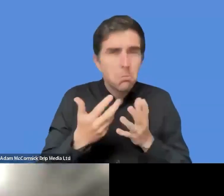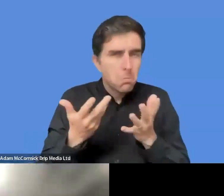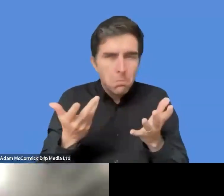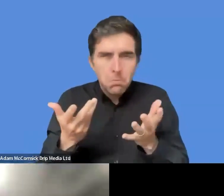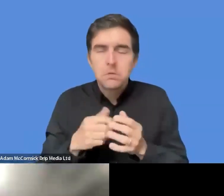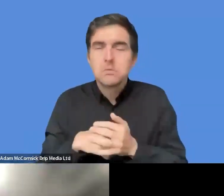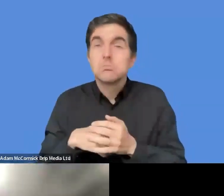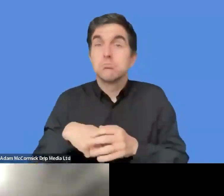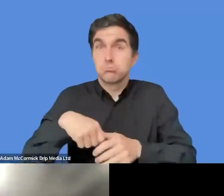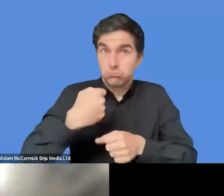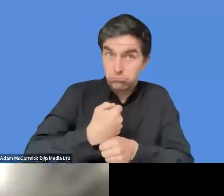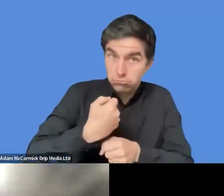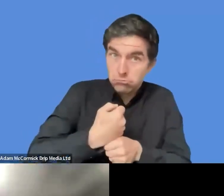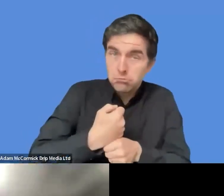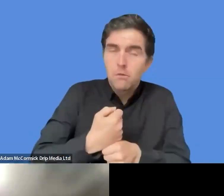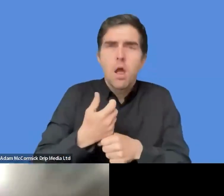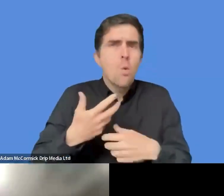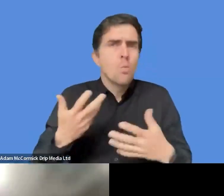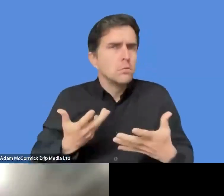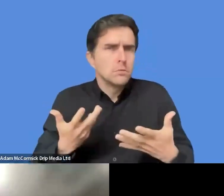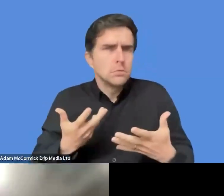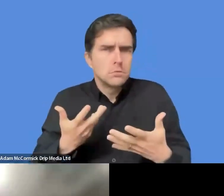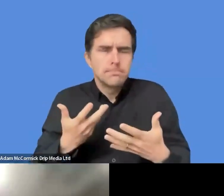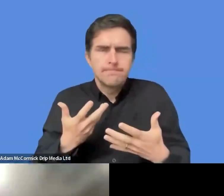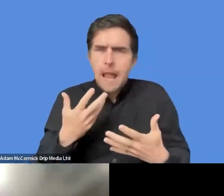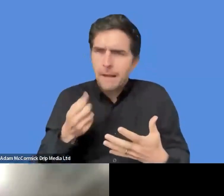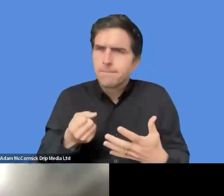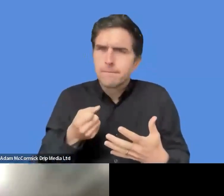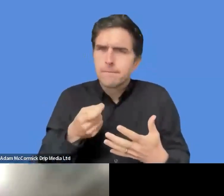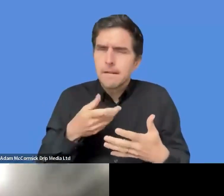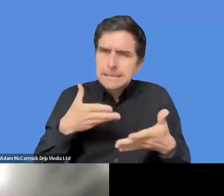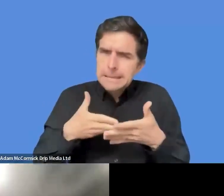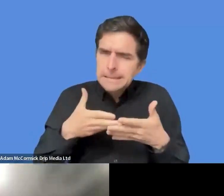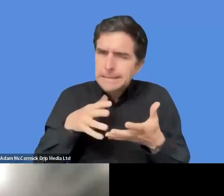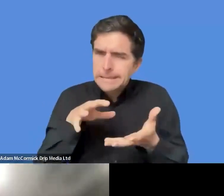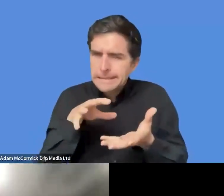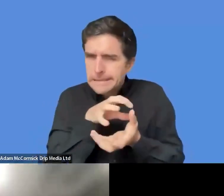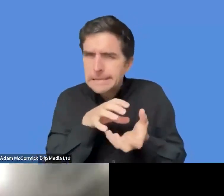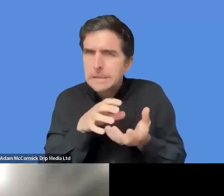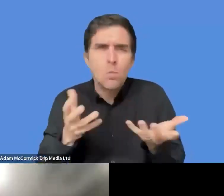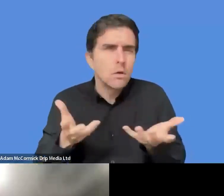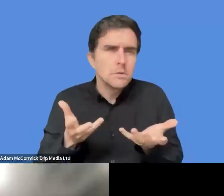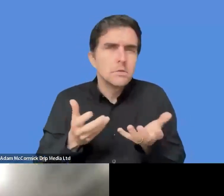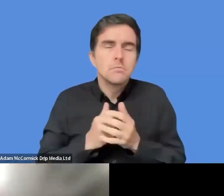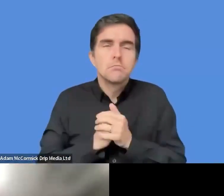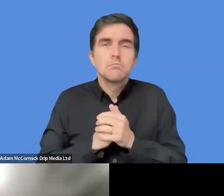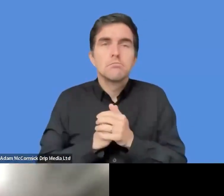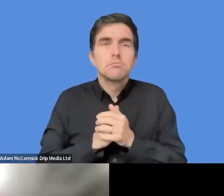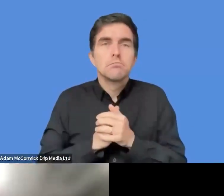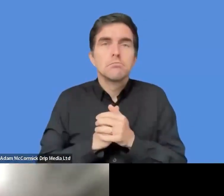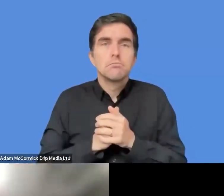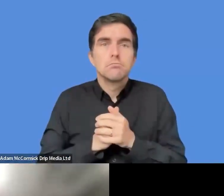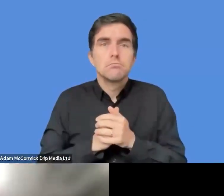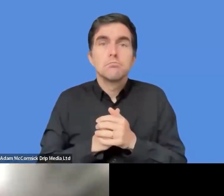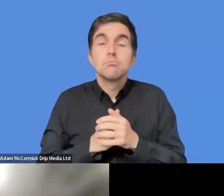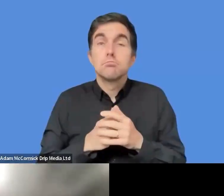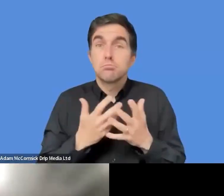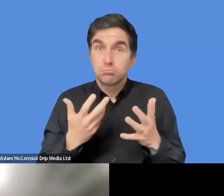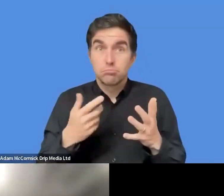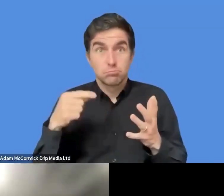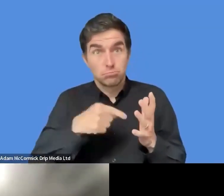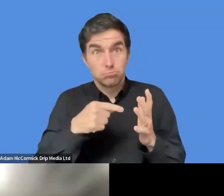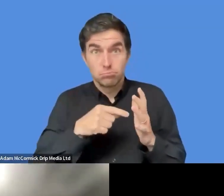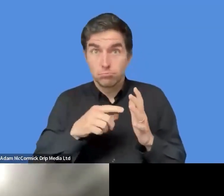whether you can, if it is documented, whether you can share it. There is another question. The second question is that whether you